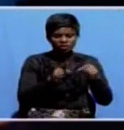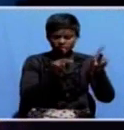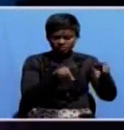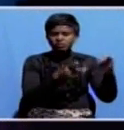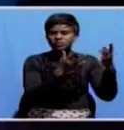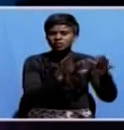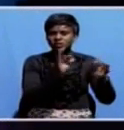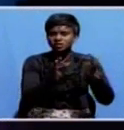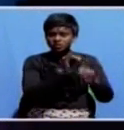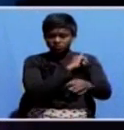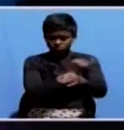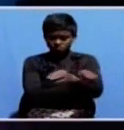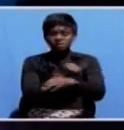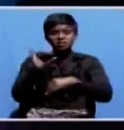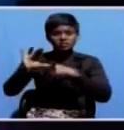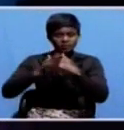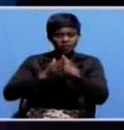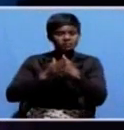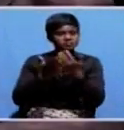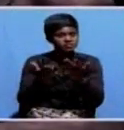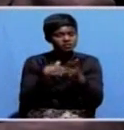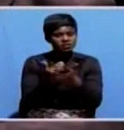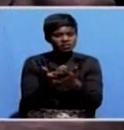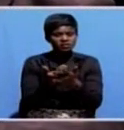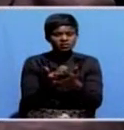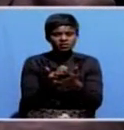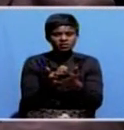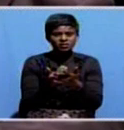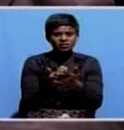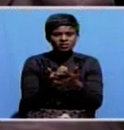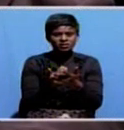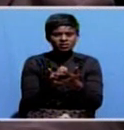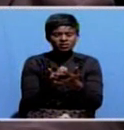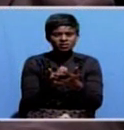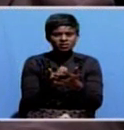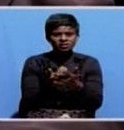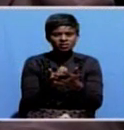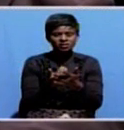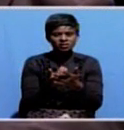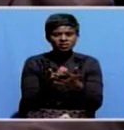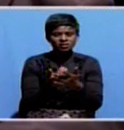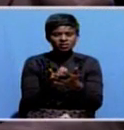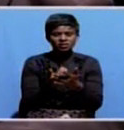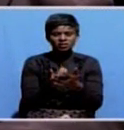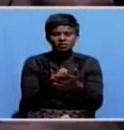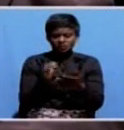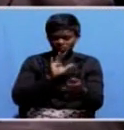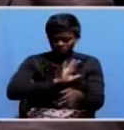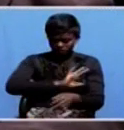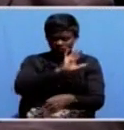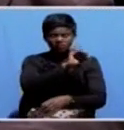his immunity, then it would not make much sense. No, his immunity given to him